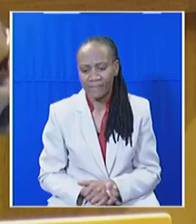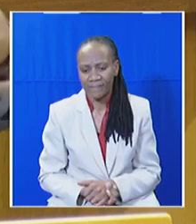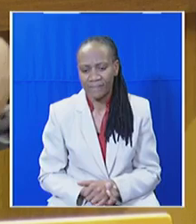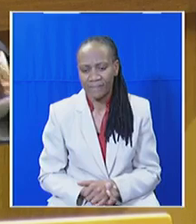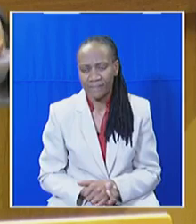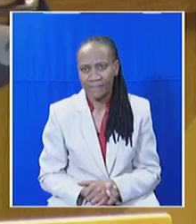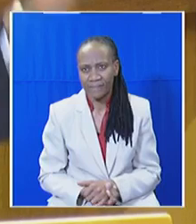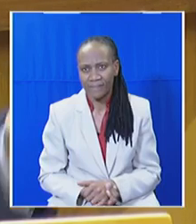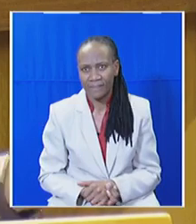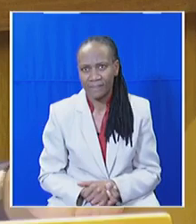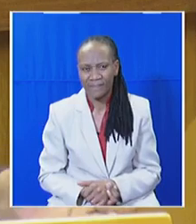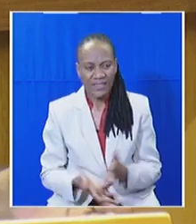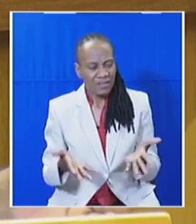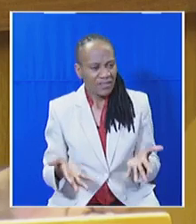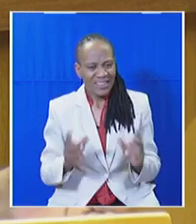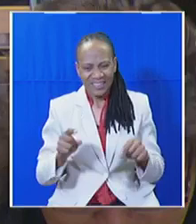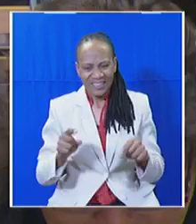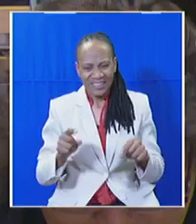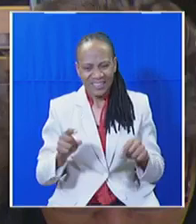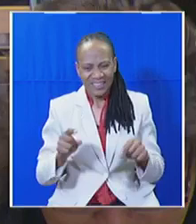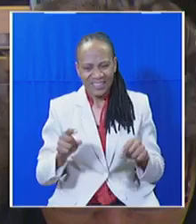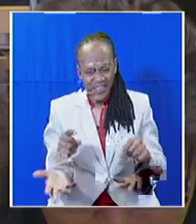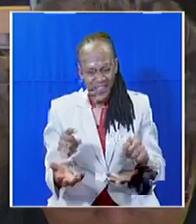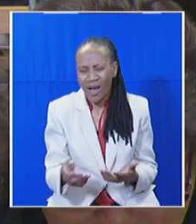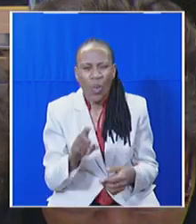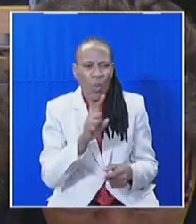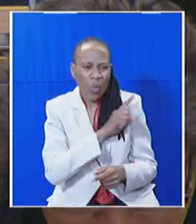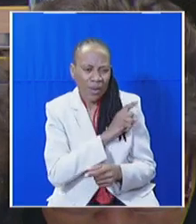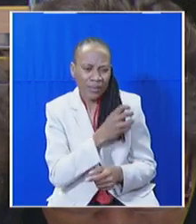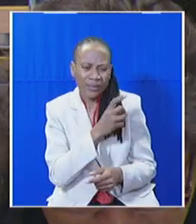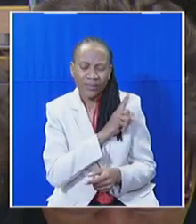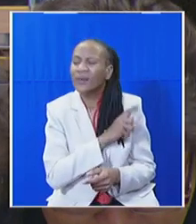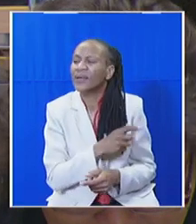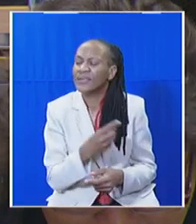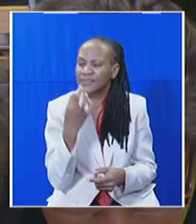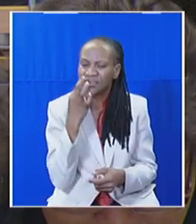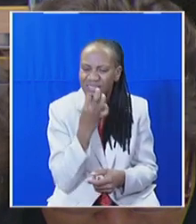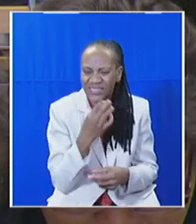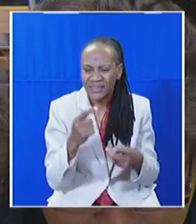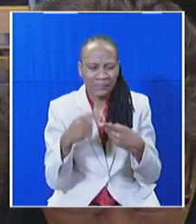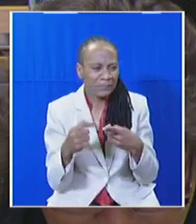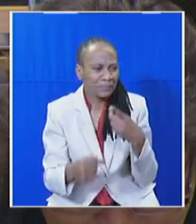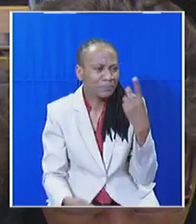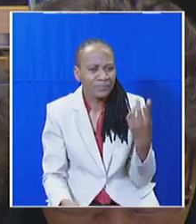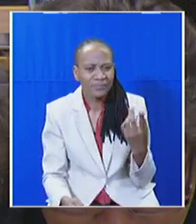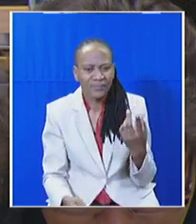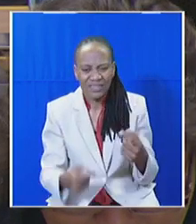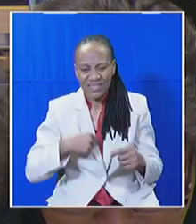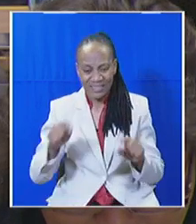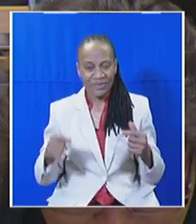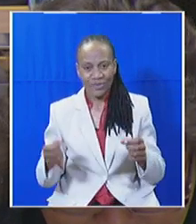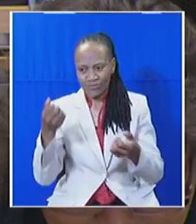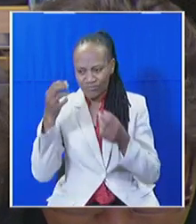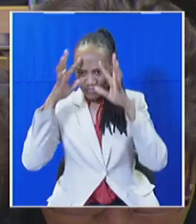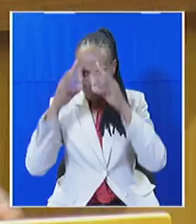don't know under what circumstance that was said at all. I don't think I can stand and judge. If I